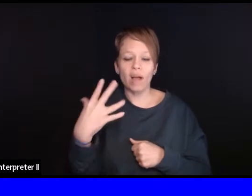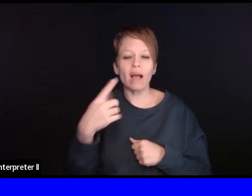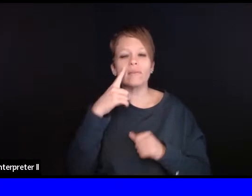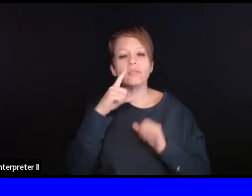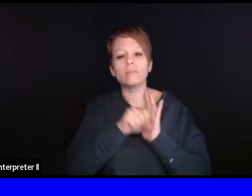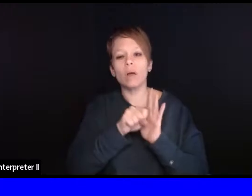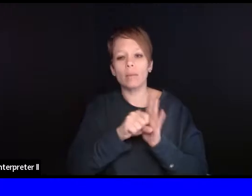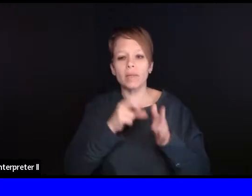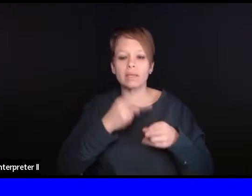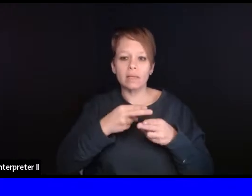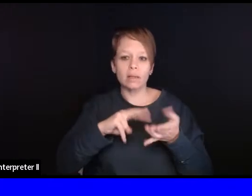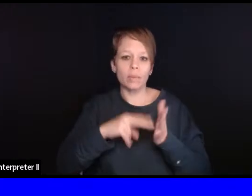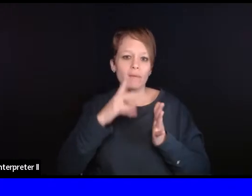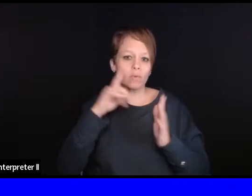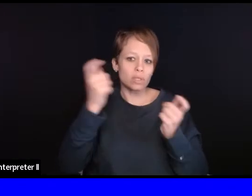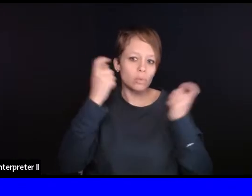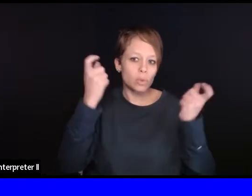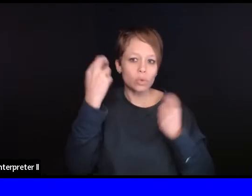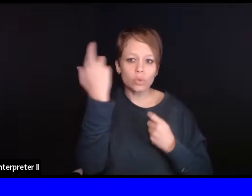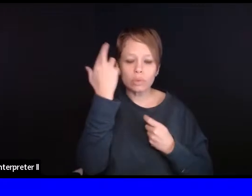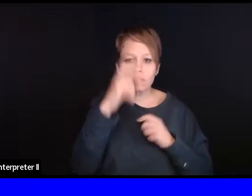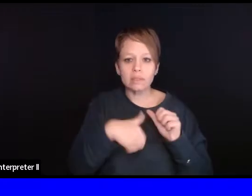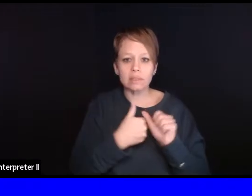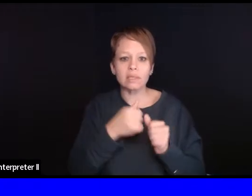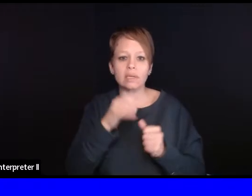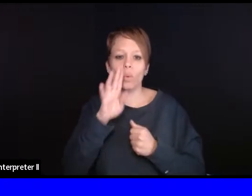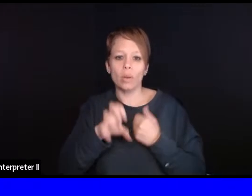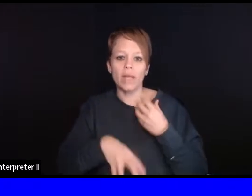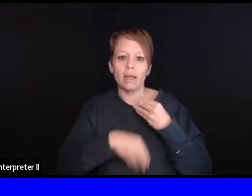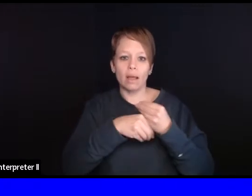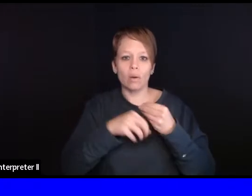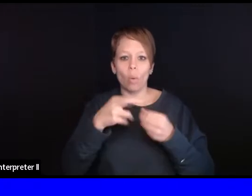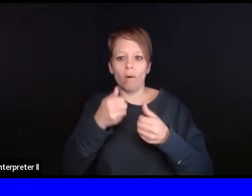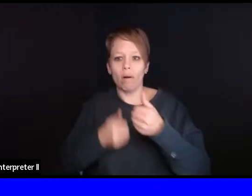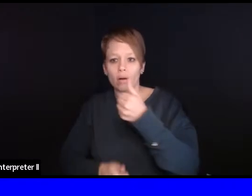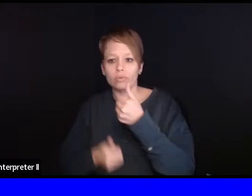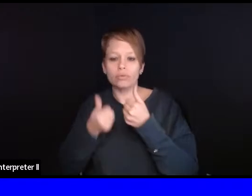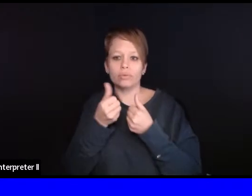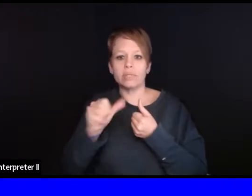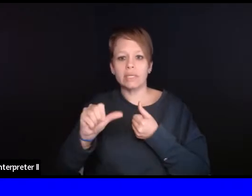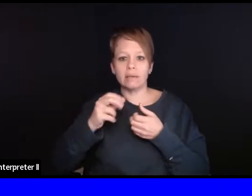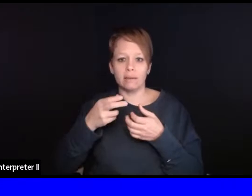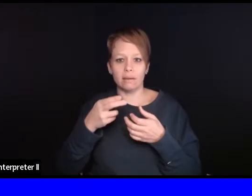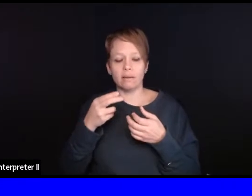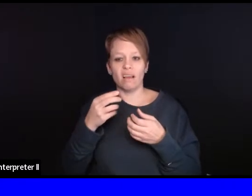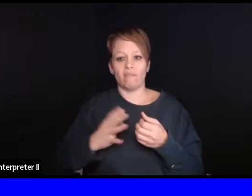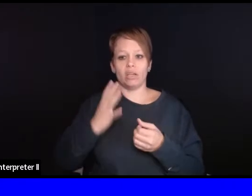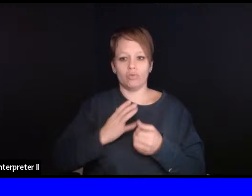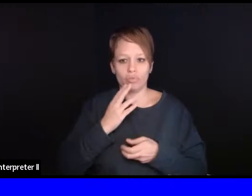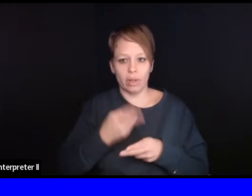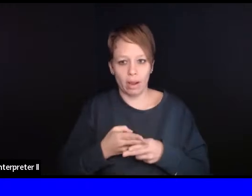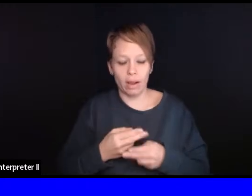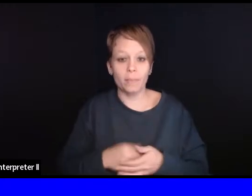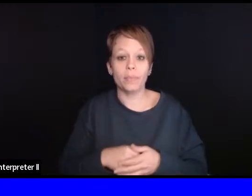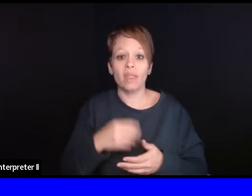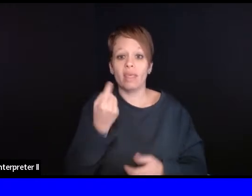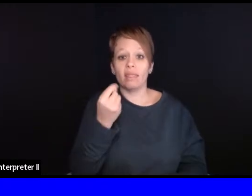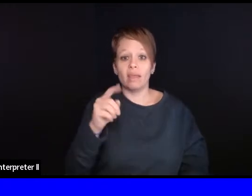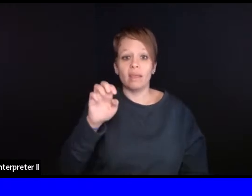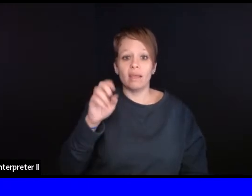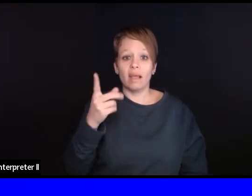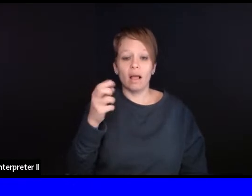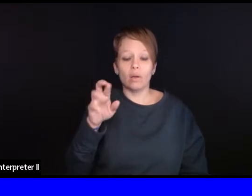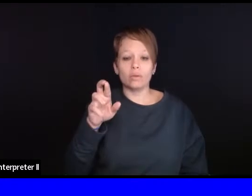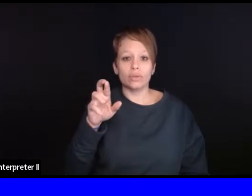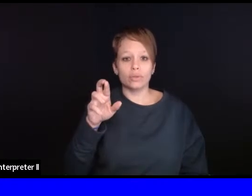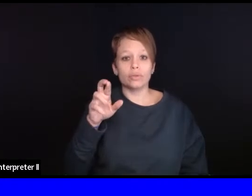is for ceremonial purposes and shall be in addition to and subordinate to any name that is an official name. Lee Elder was born on July